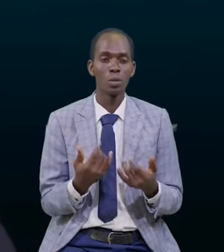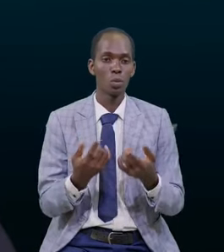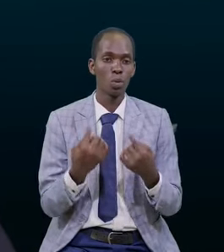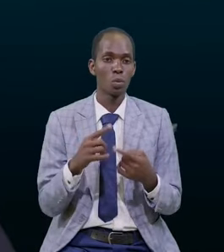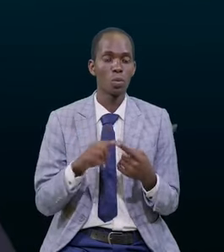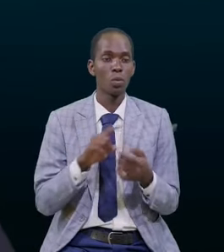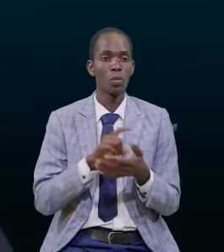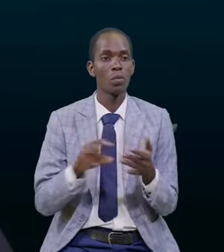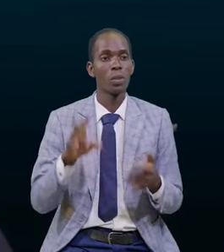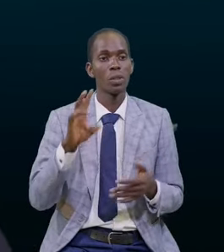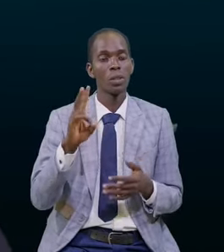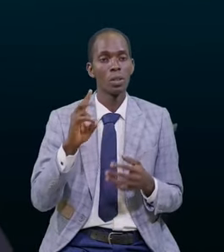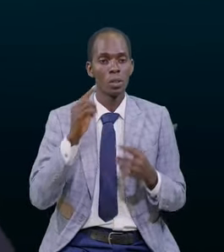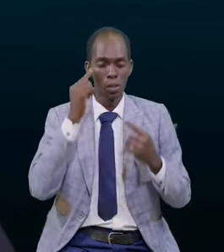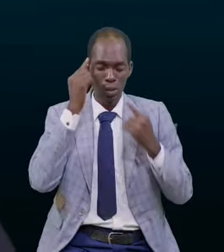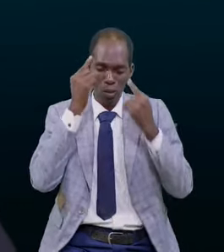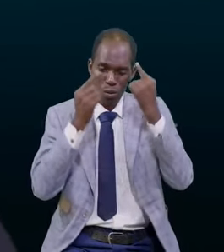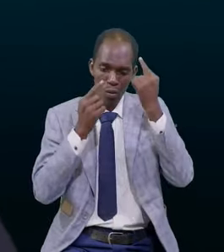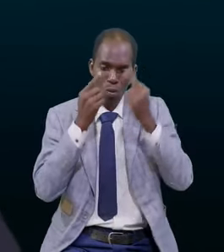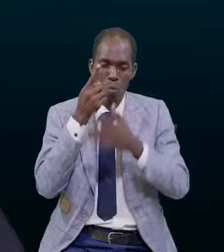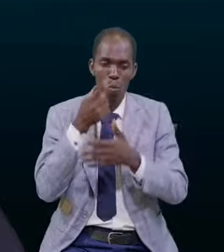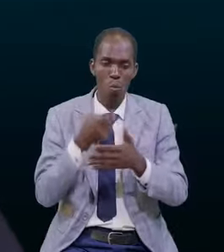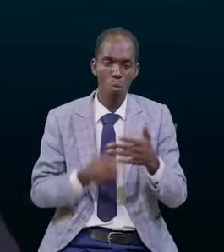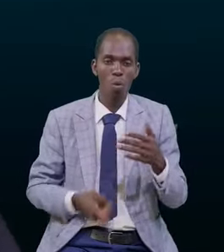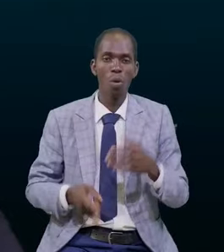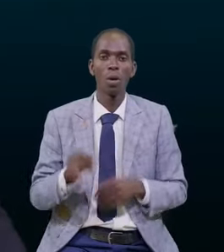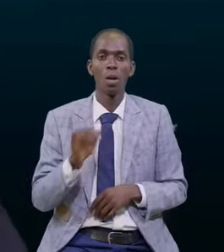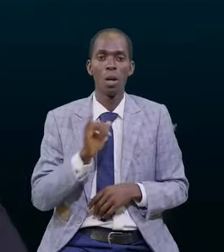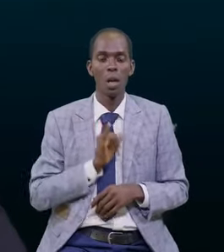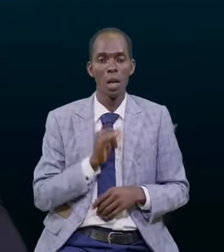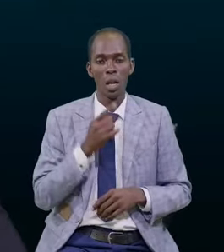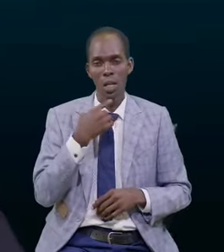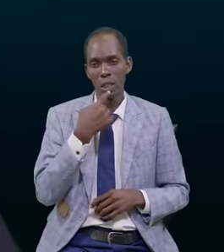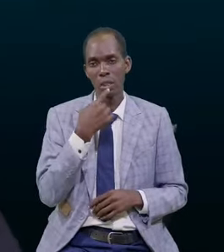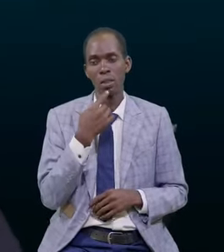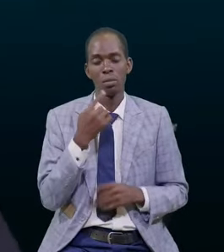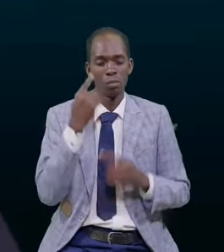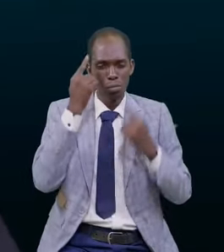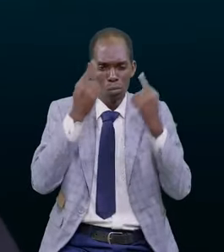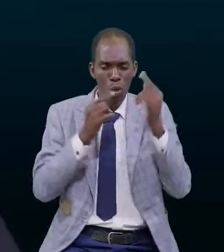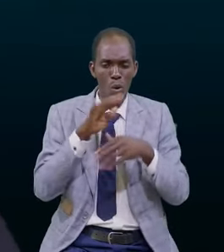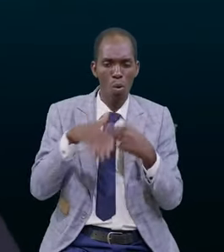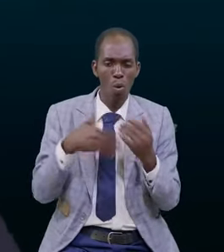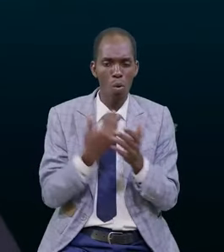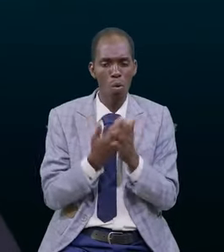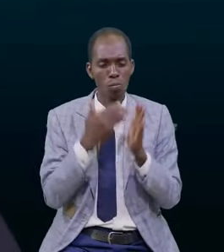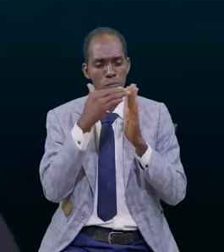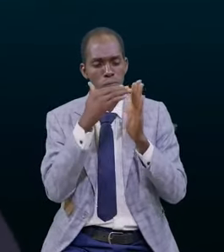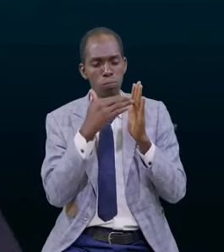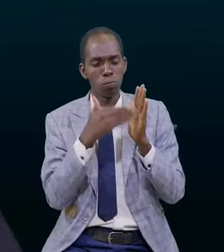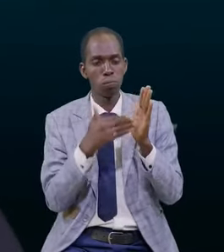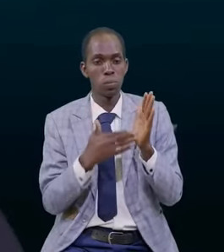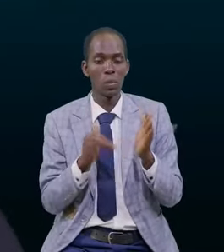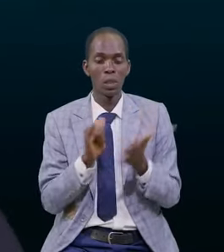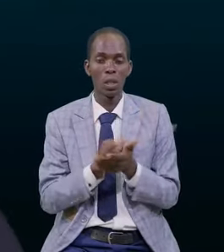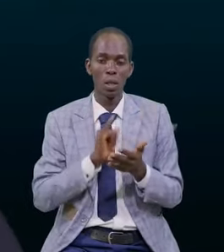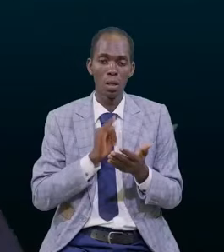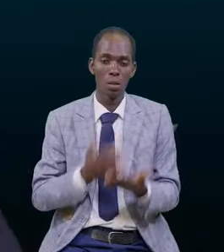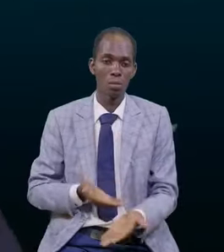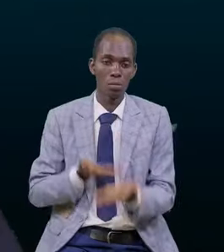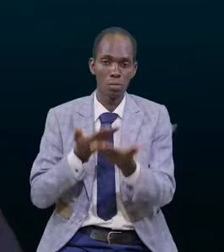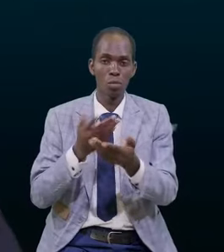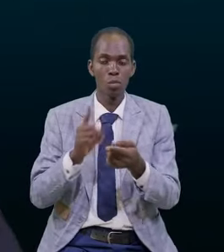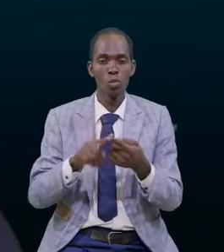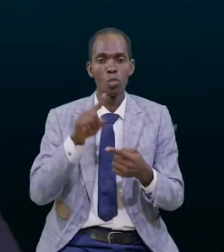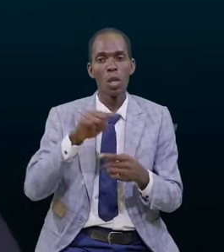consider what I say consider all the symbols and representations that have given you of the Christian